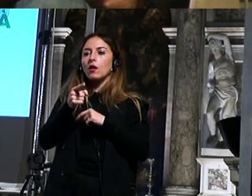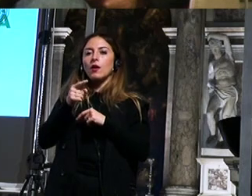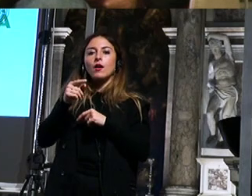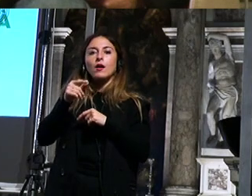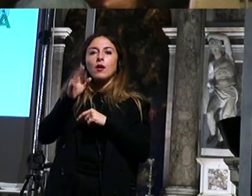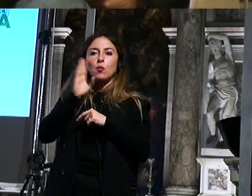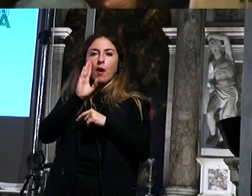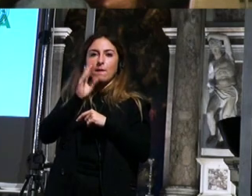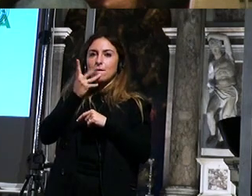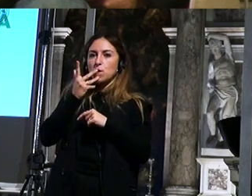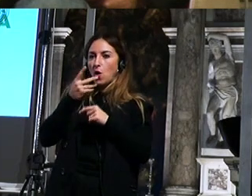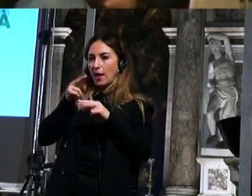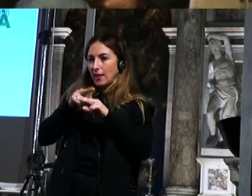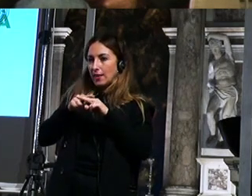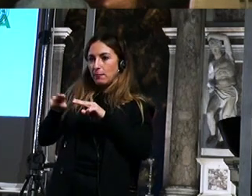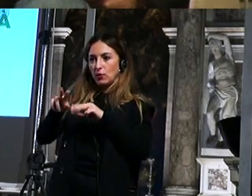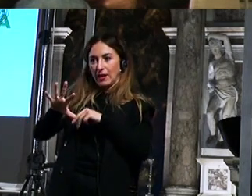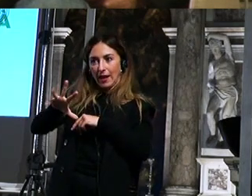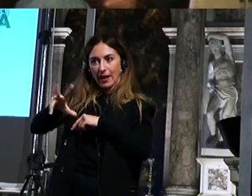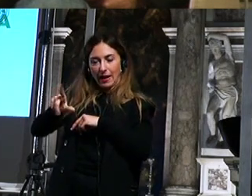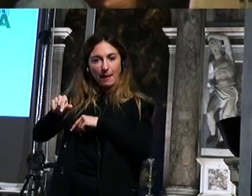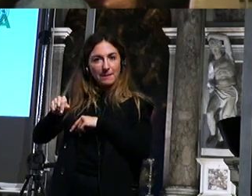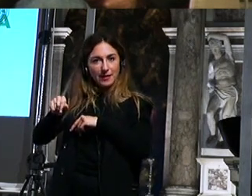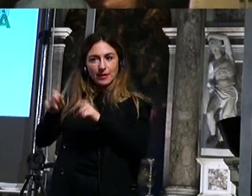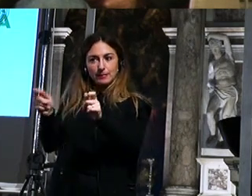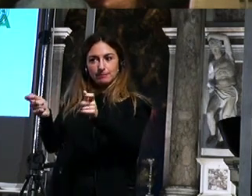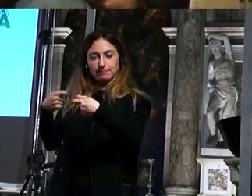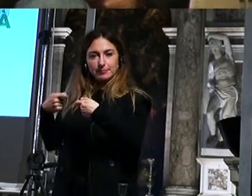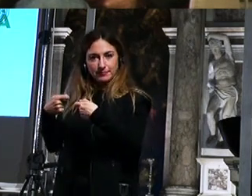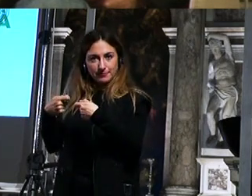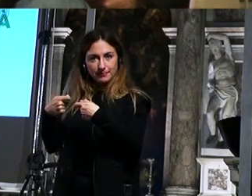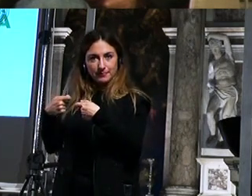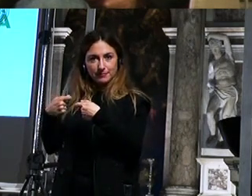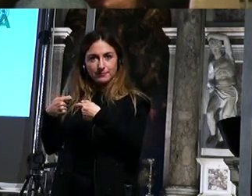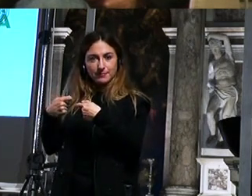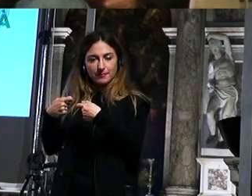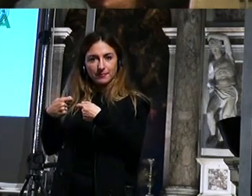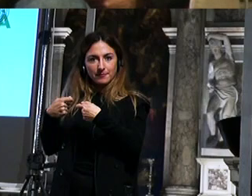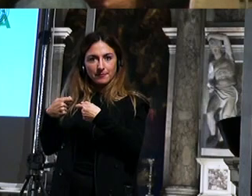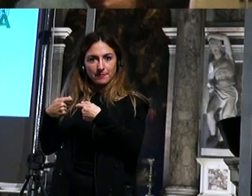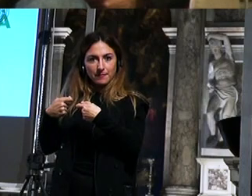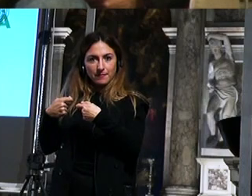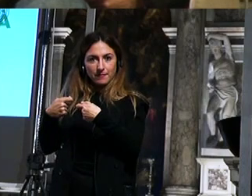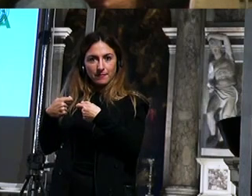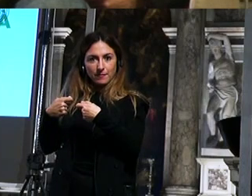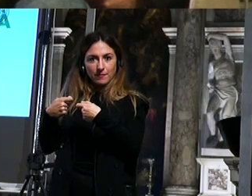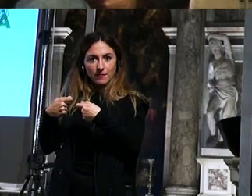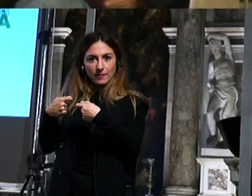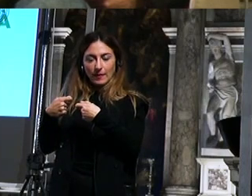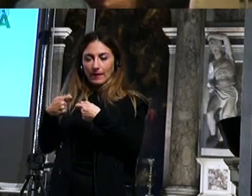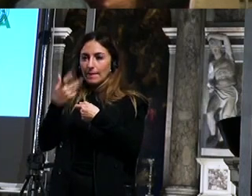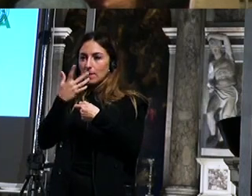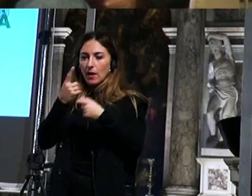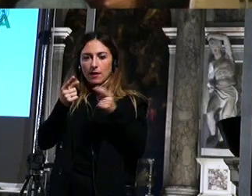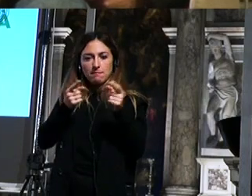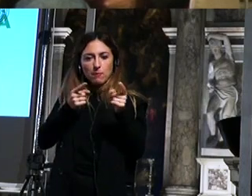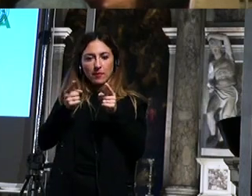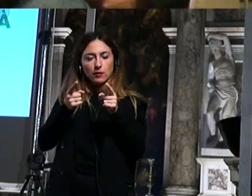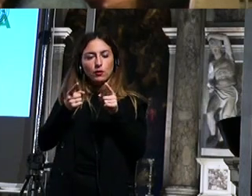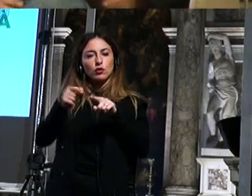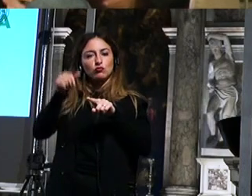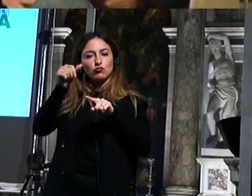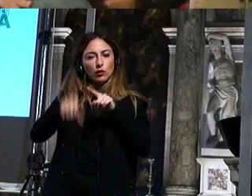the grand ceremonial entrance, you know, the bris, the circumcision that happens in Jewish